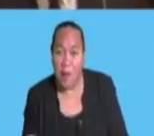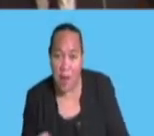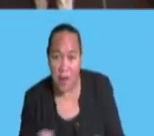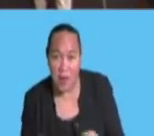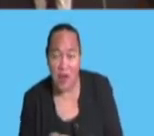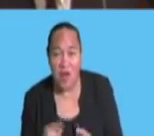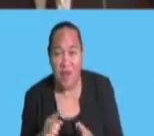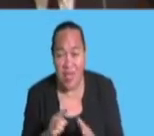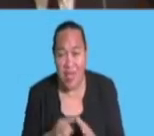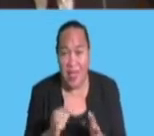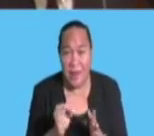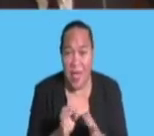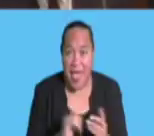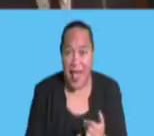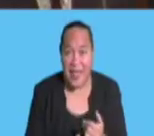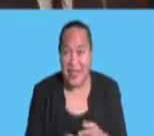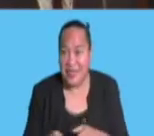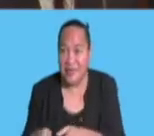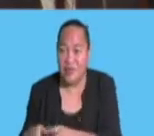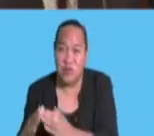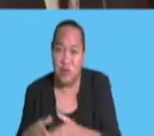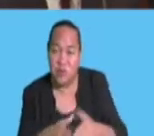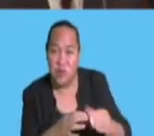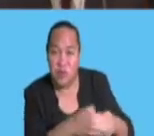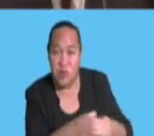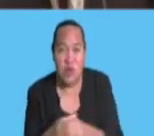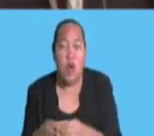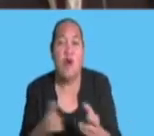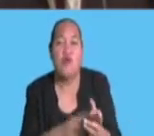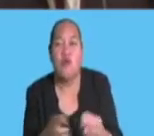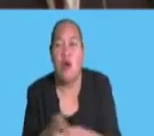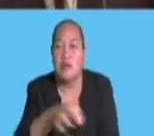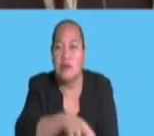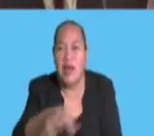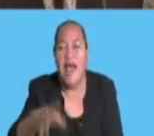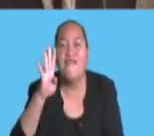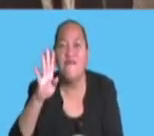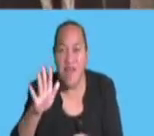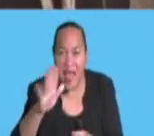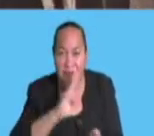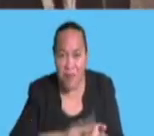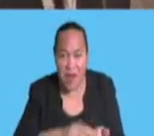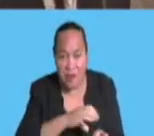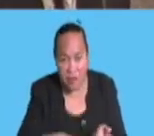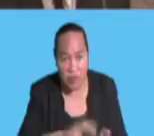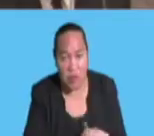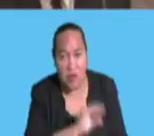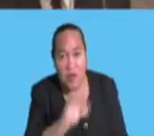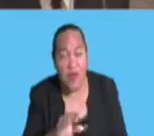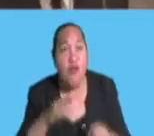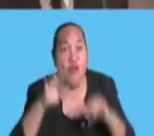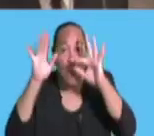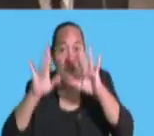systems, desalination plants, and continuing work on the rural boreholes. 5 million has been allocated to continue with the rainwater